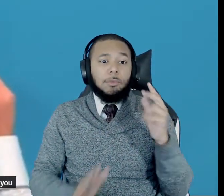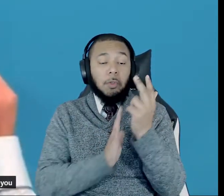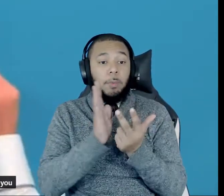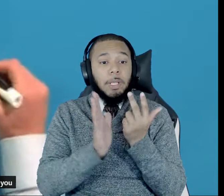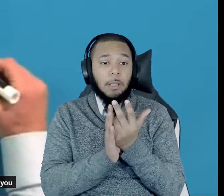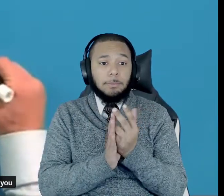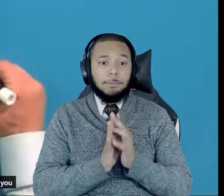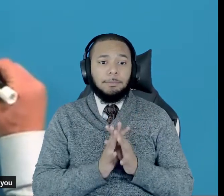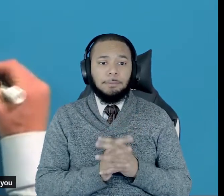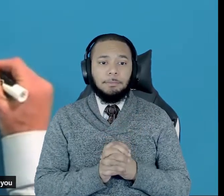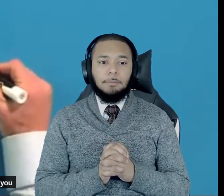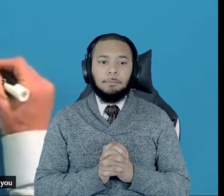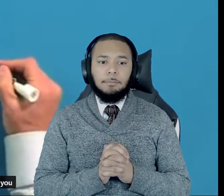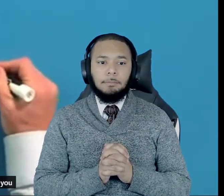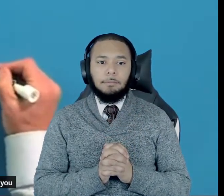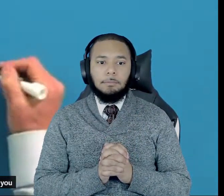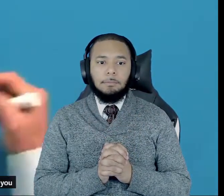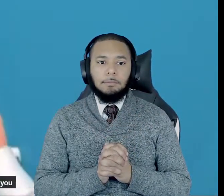3 hours.